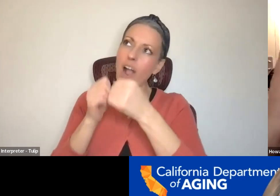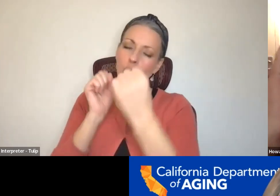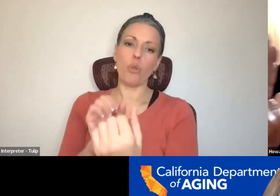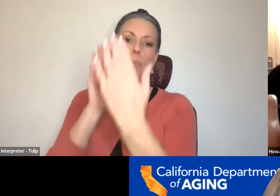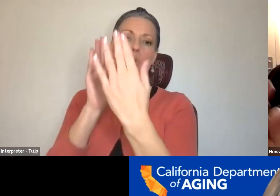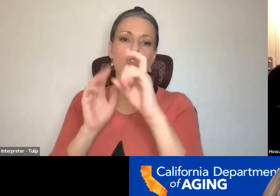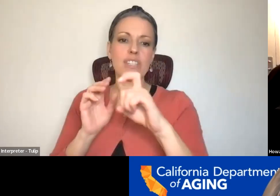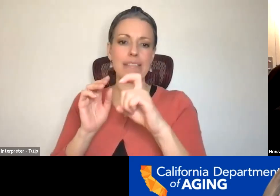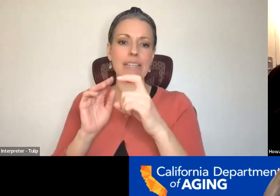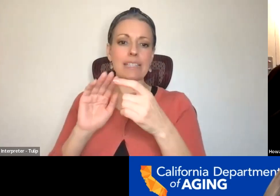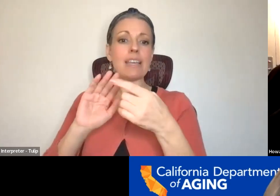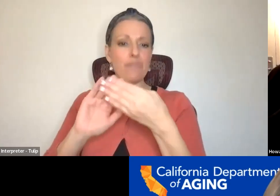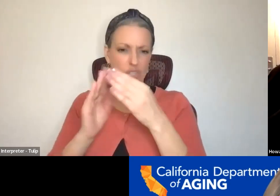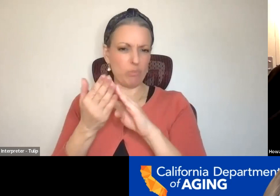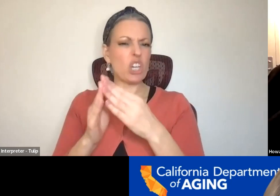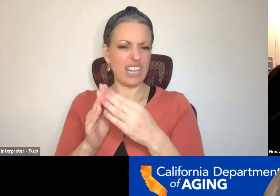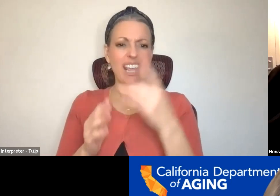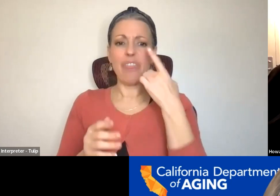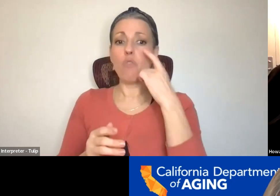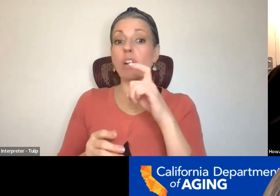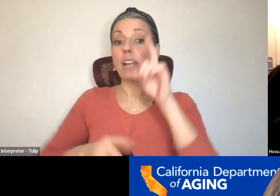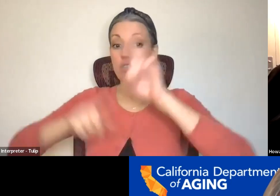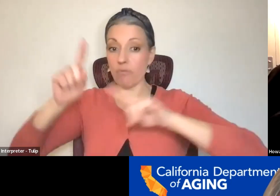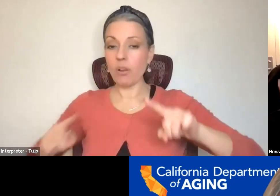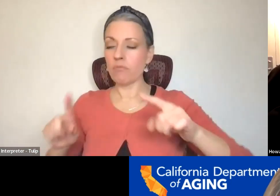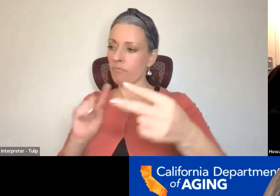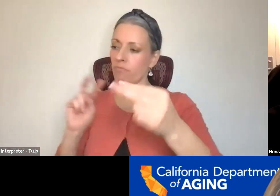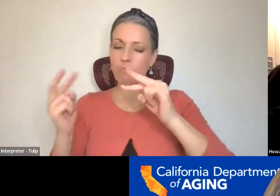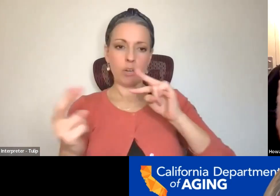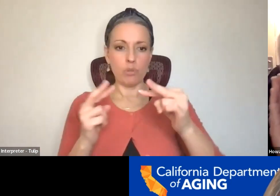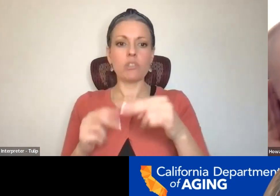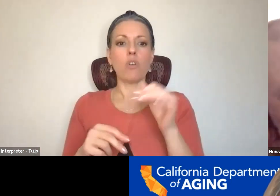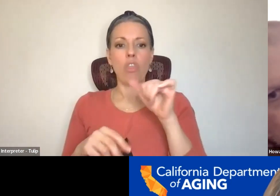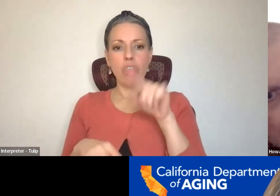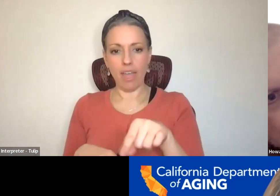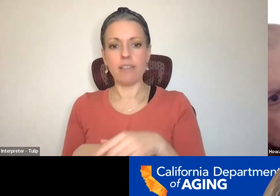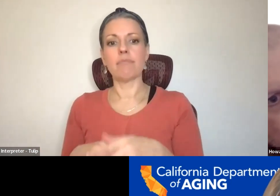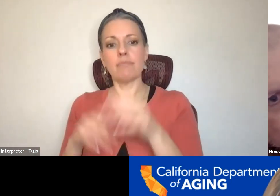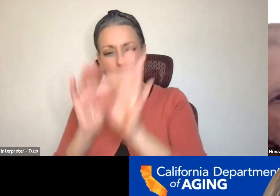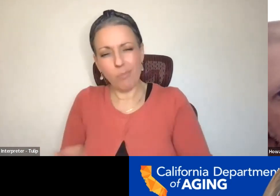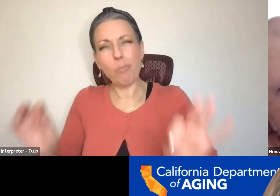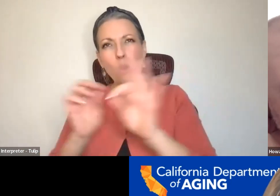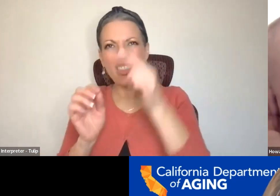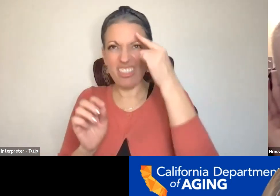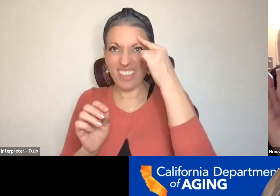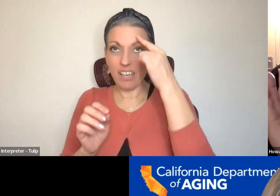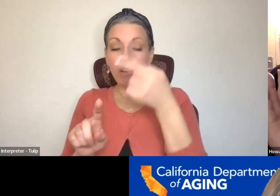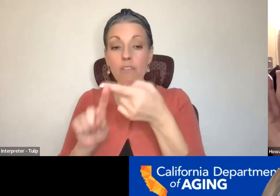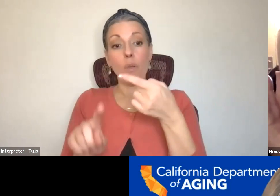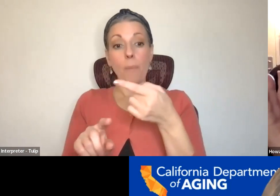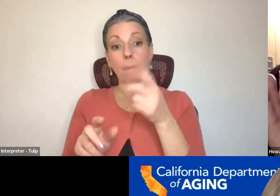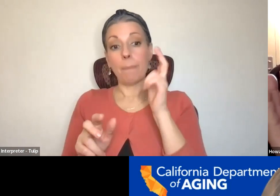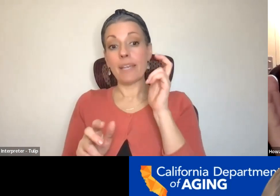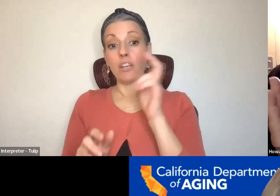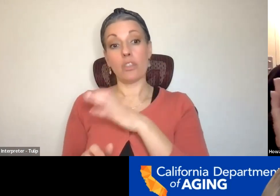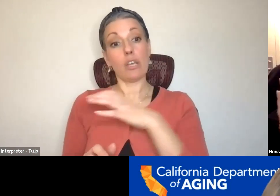of this population, and recognizing there's a variety of perspectives on that and important considerations that we'd like to hear from the committee